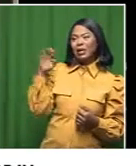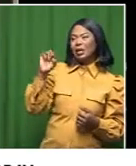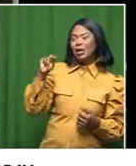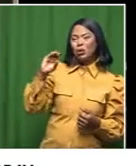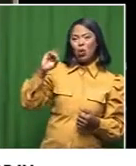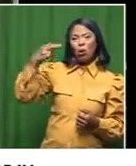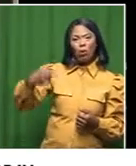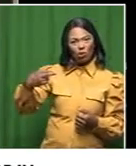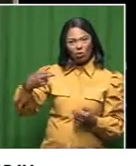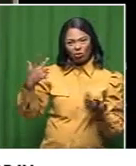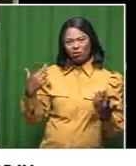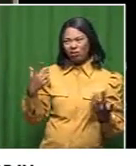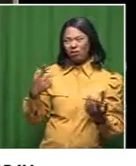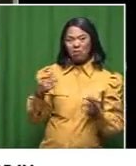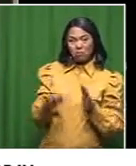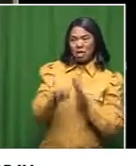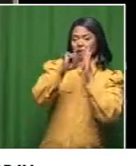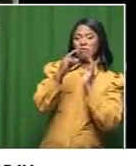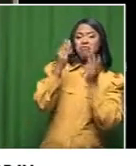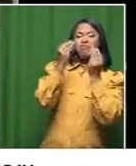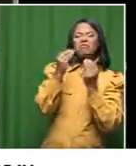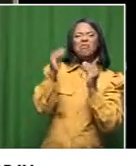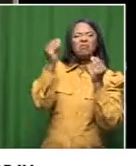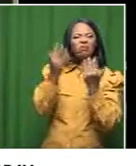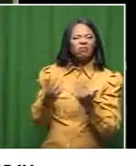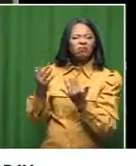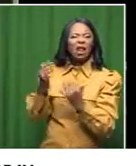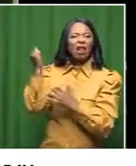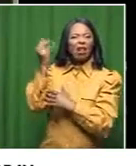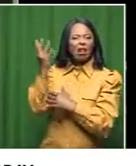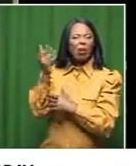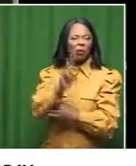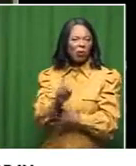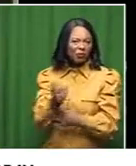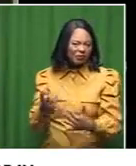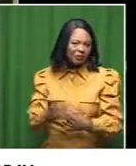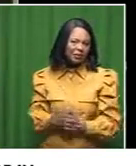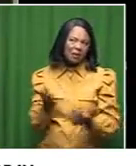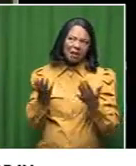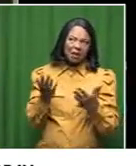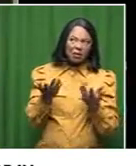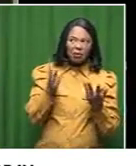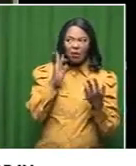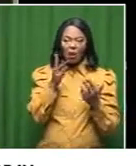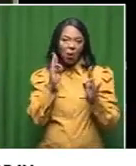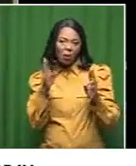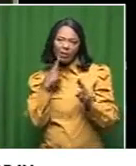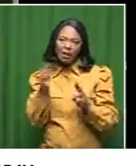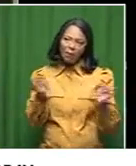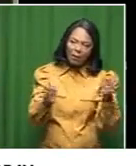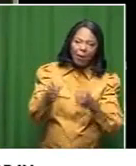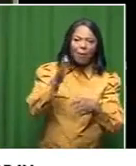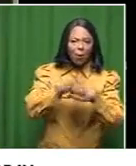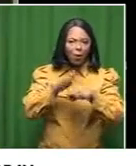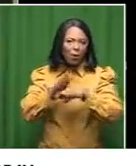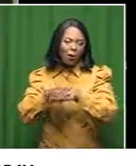township economy and, you know, just giving it a greater impetus in order to hopefully employ more people and just grow